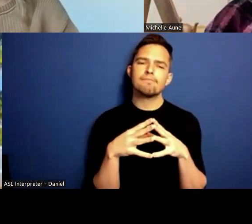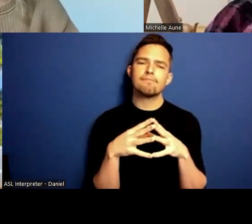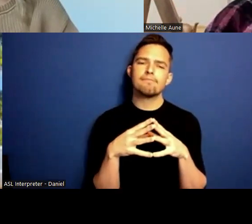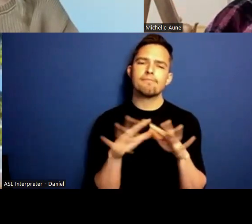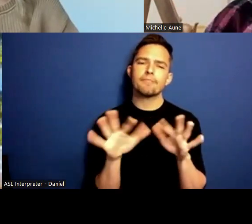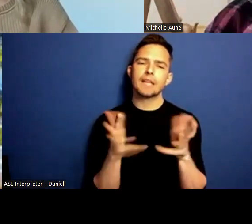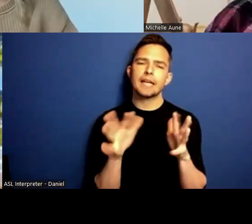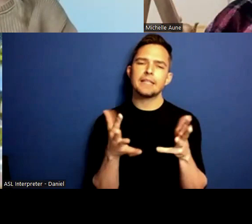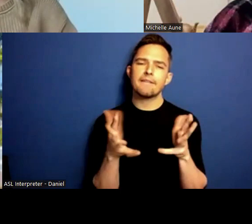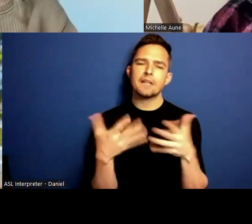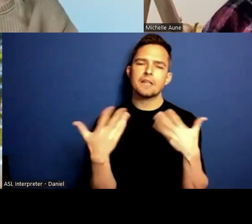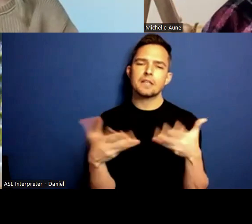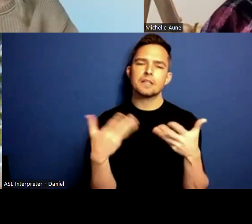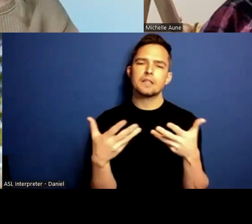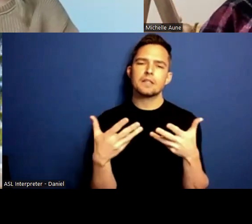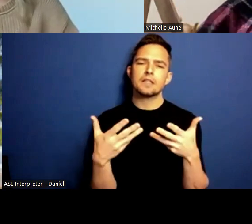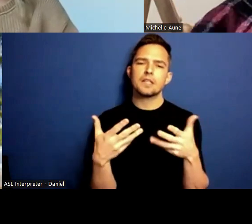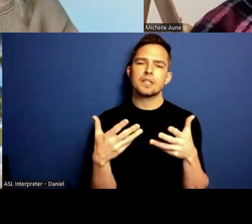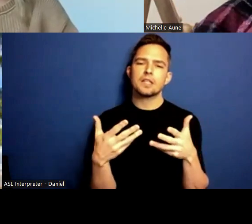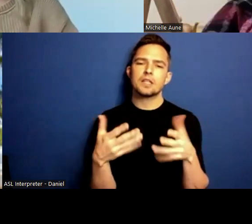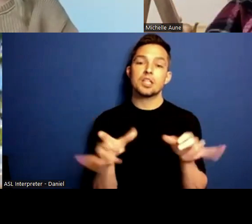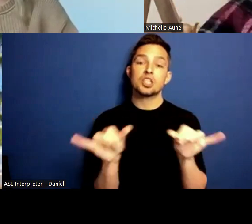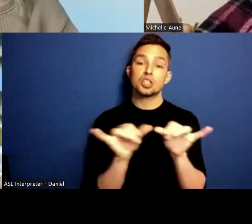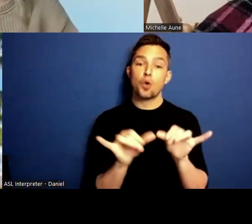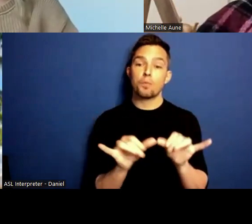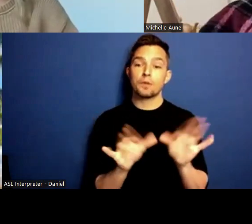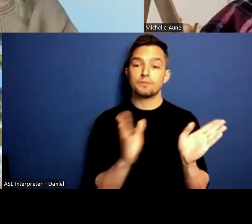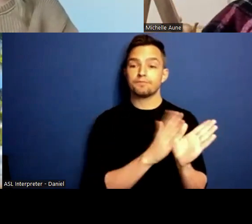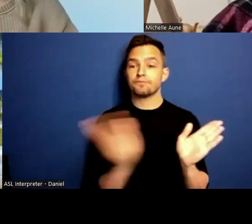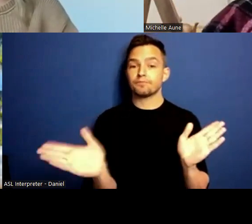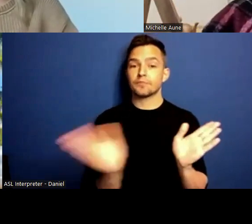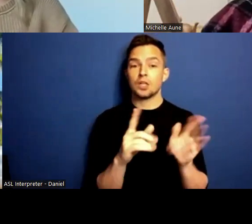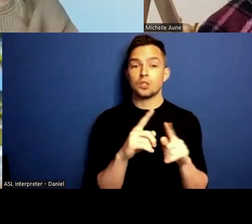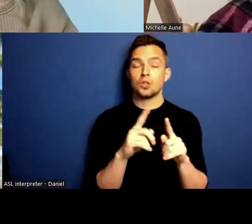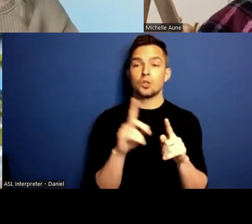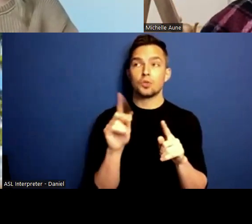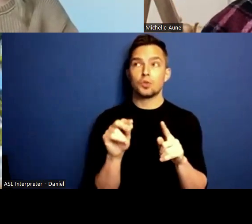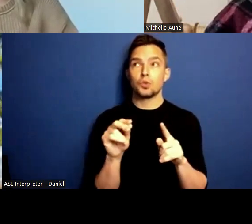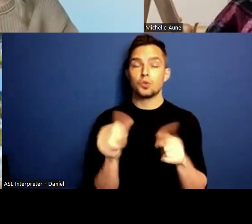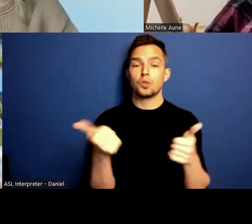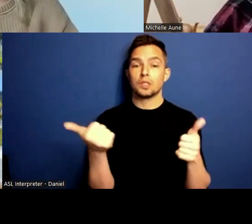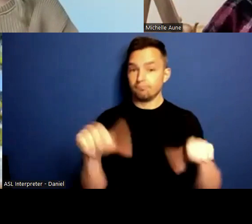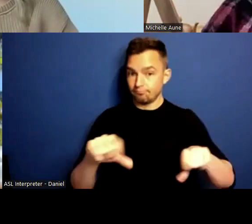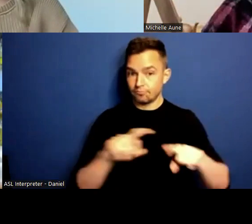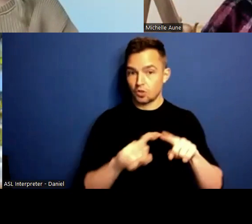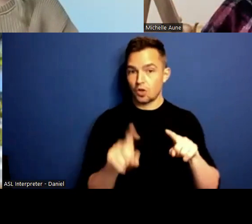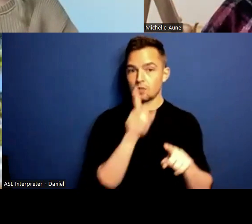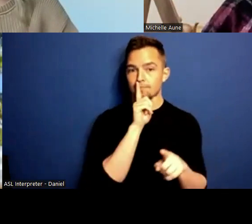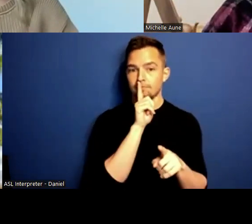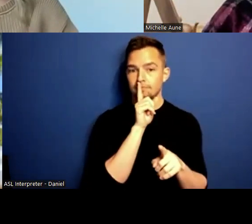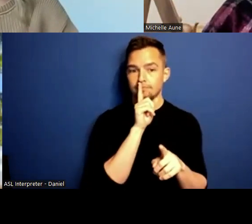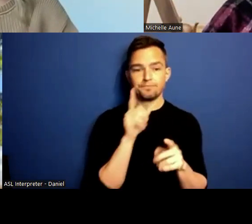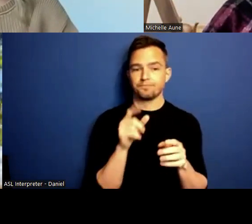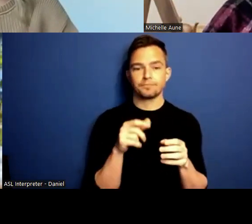kind of scope for us to not take these callers. In fact, one of our